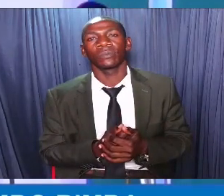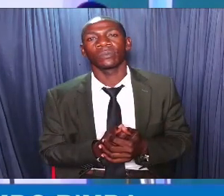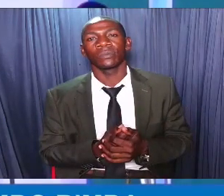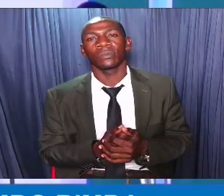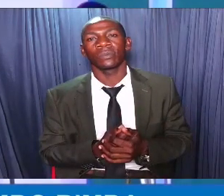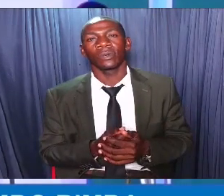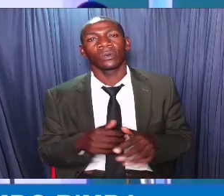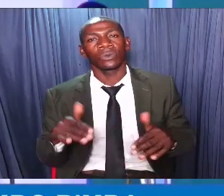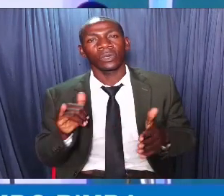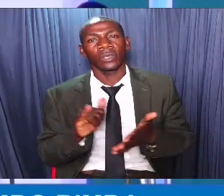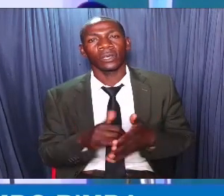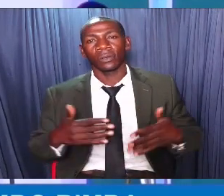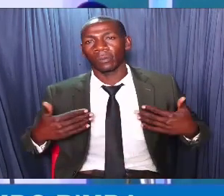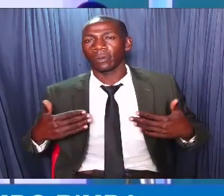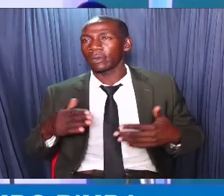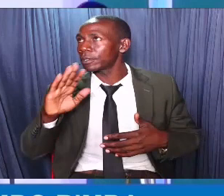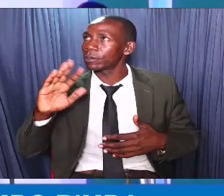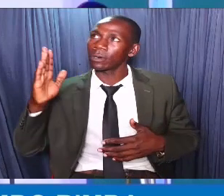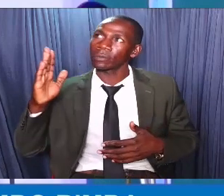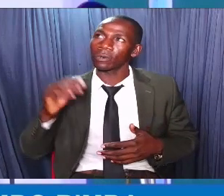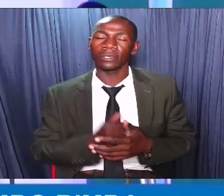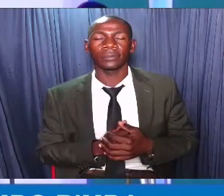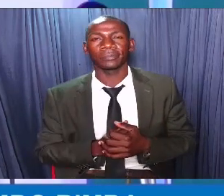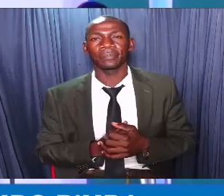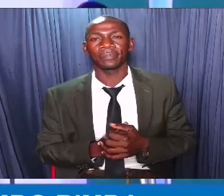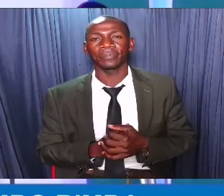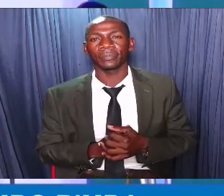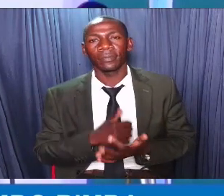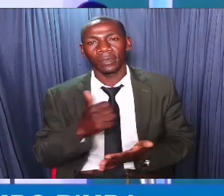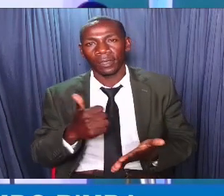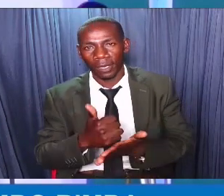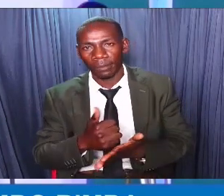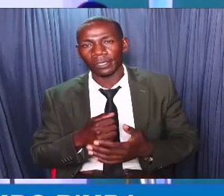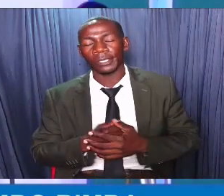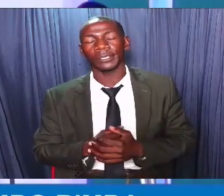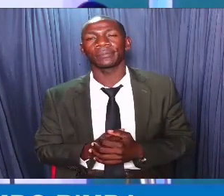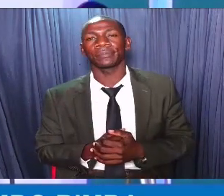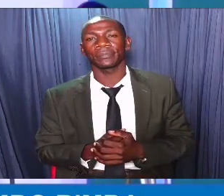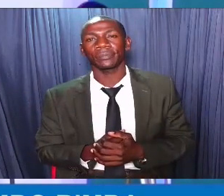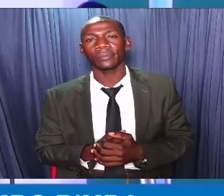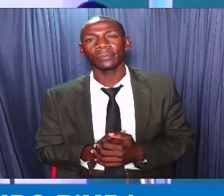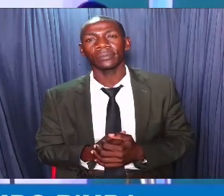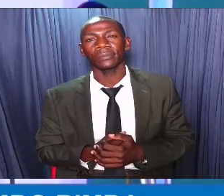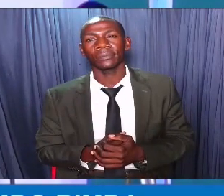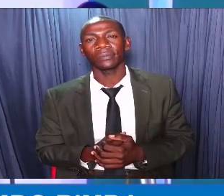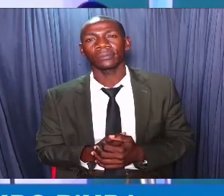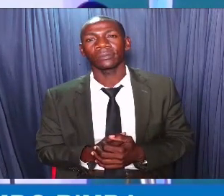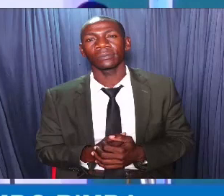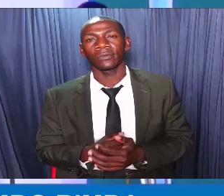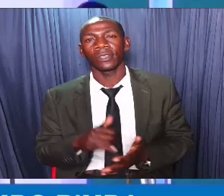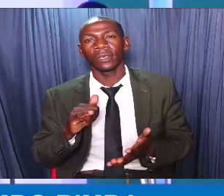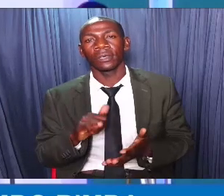Na tukifanya hivyo tutampendeza Mungu. And once you do that will please God. Amen. Amen.